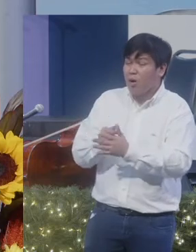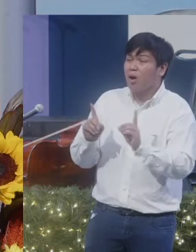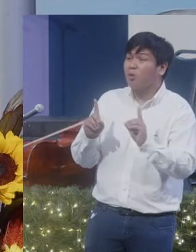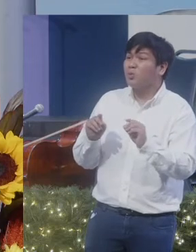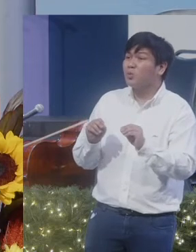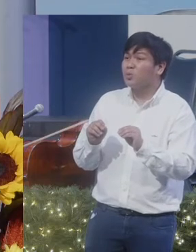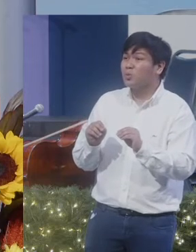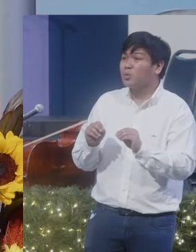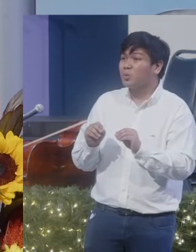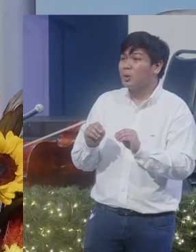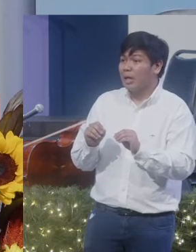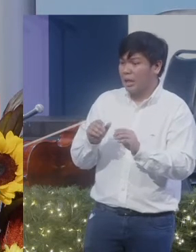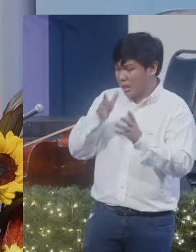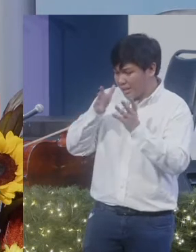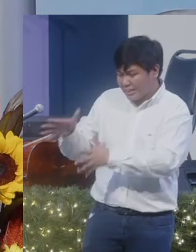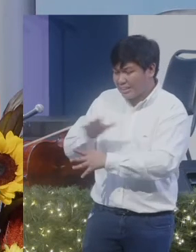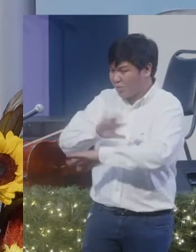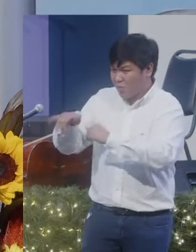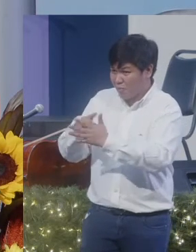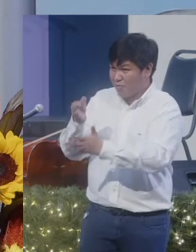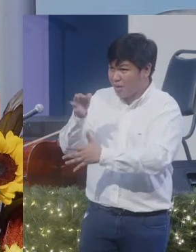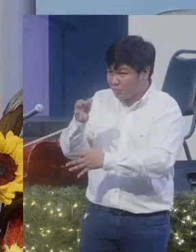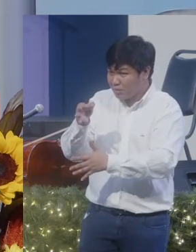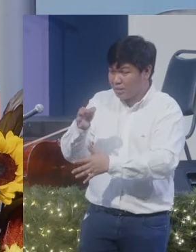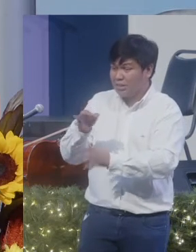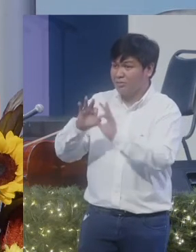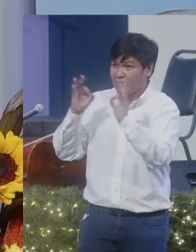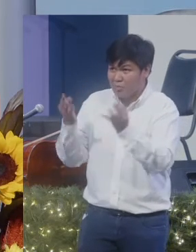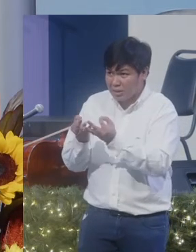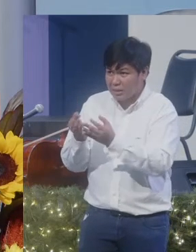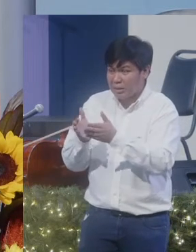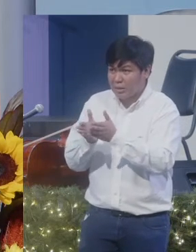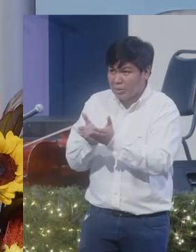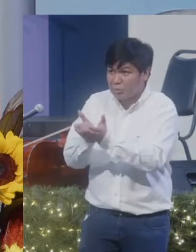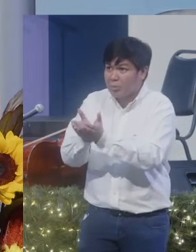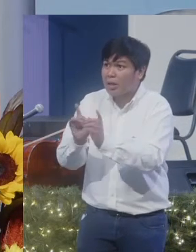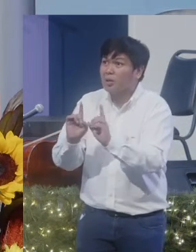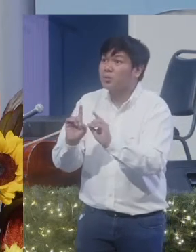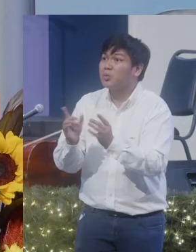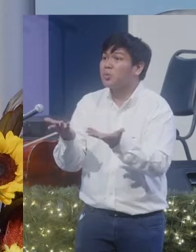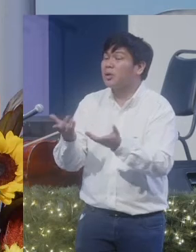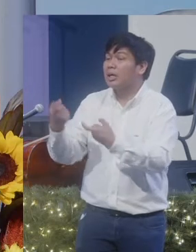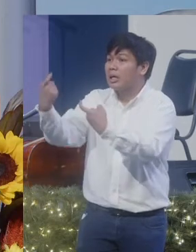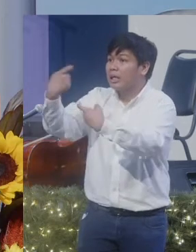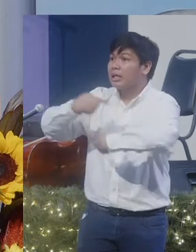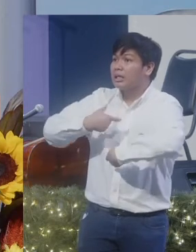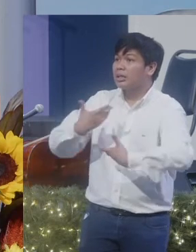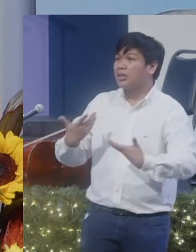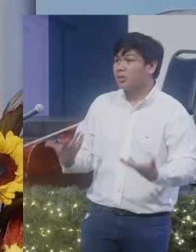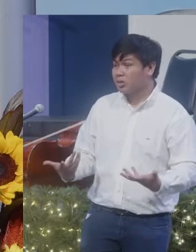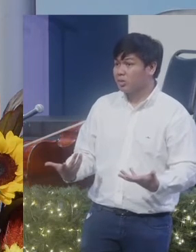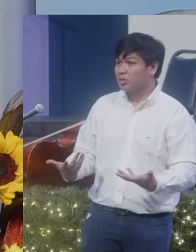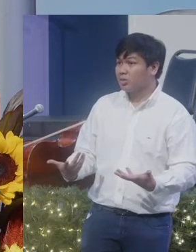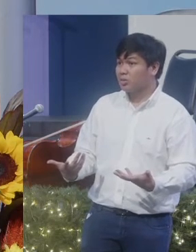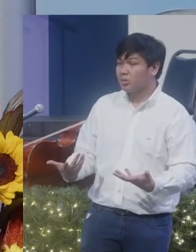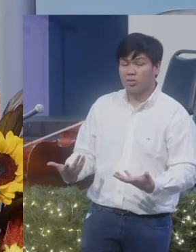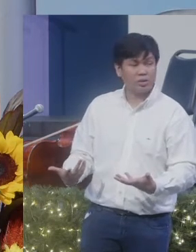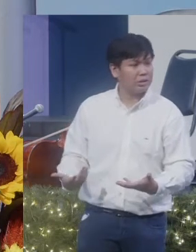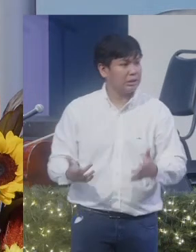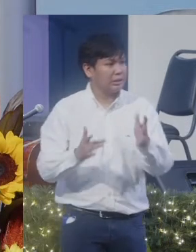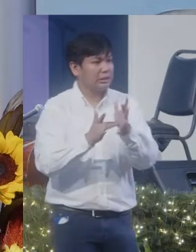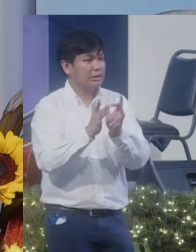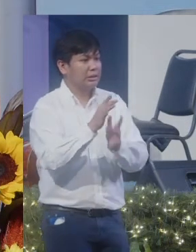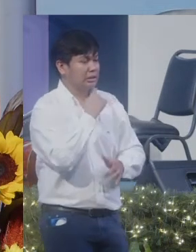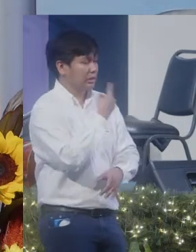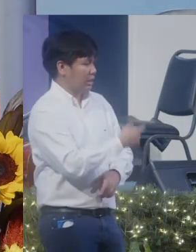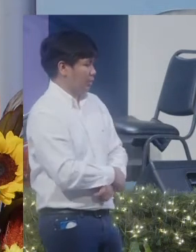ang lahat para sa inyo. Tingnan niyo yung sagot ni Jesus. Jesus said to them, "Truly I